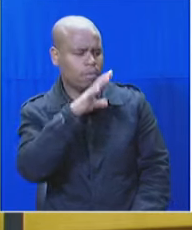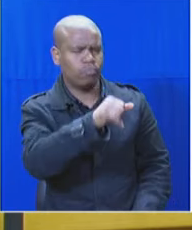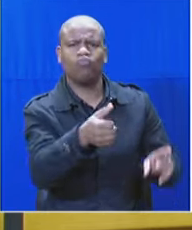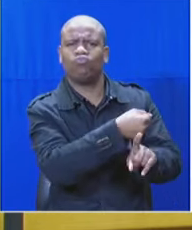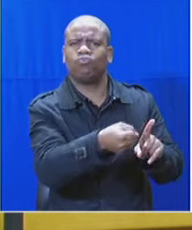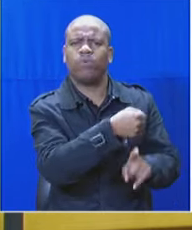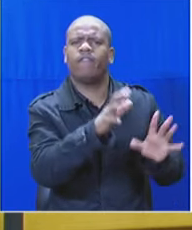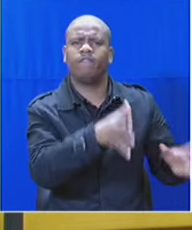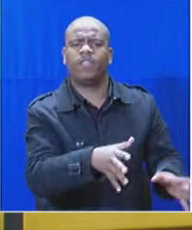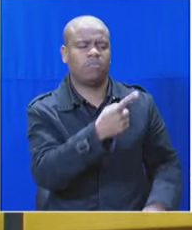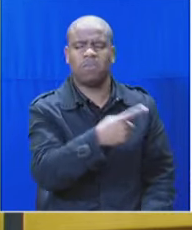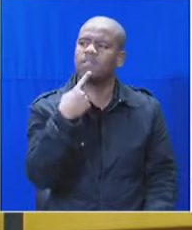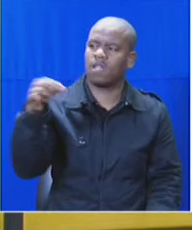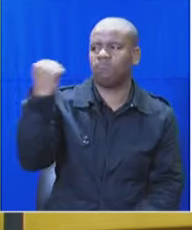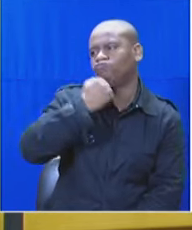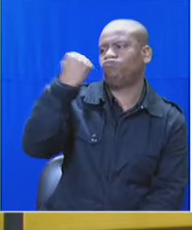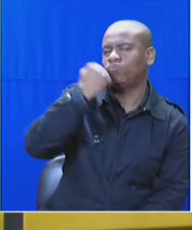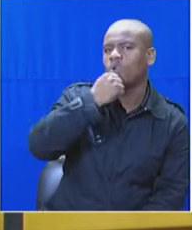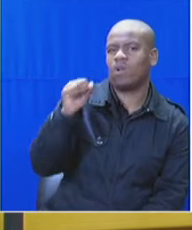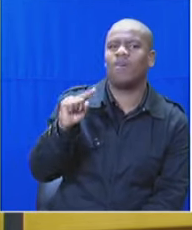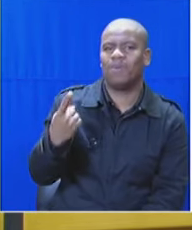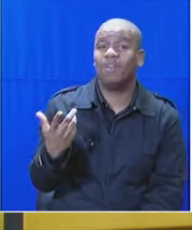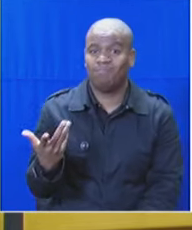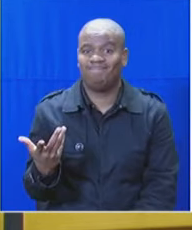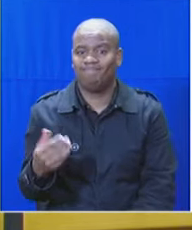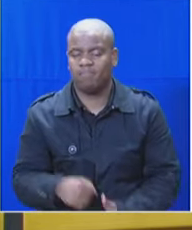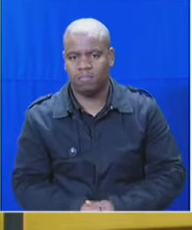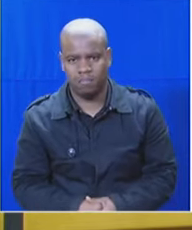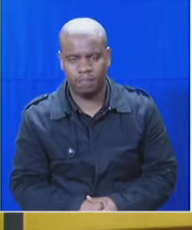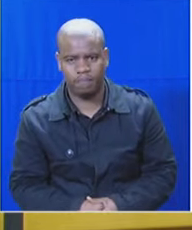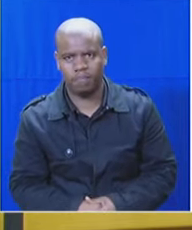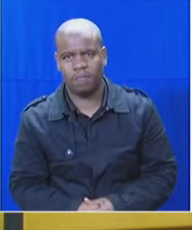their apologists and their political spokespersons.